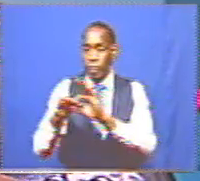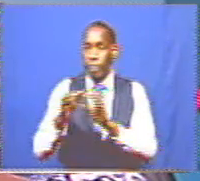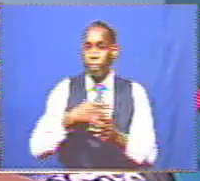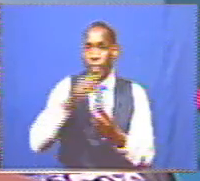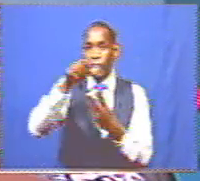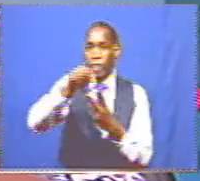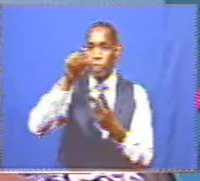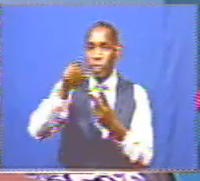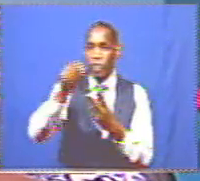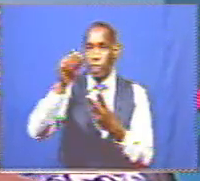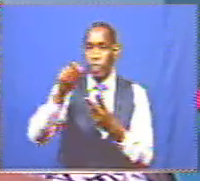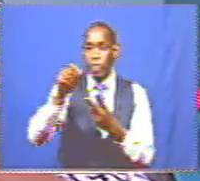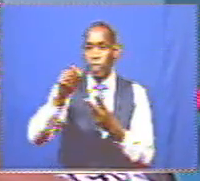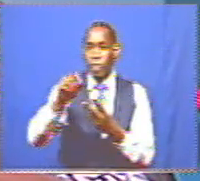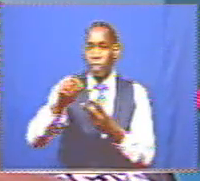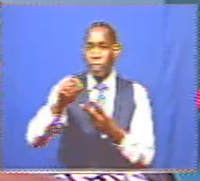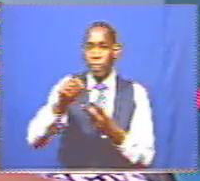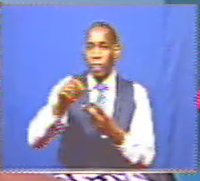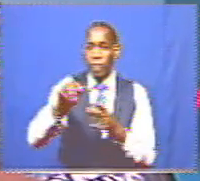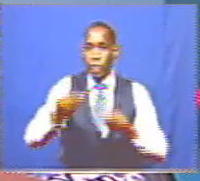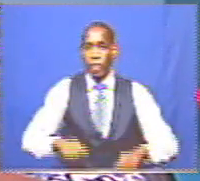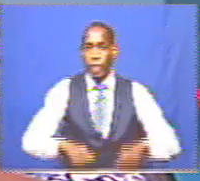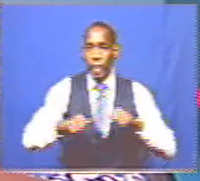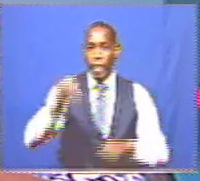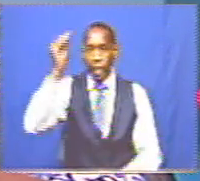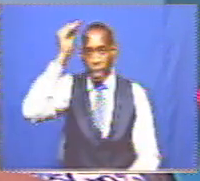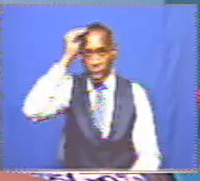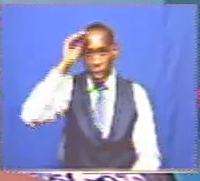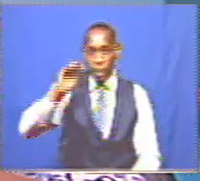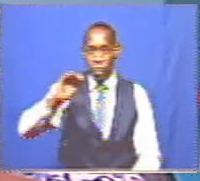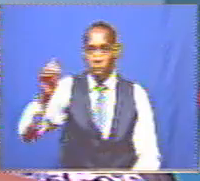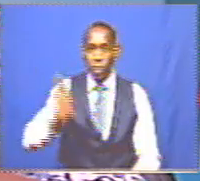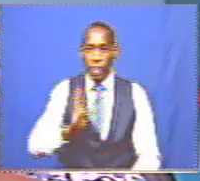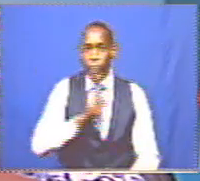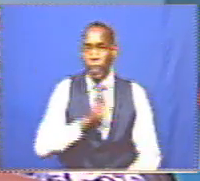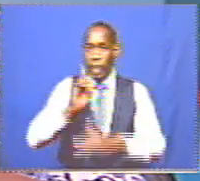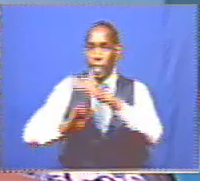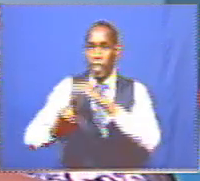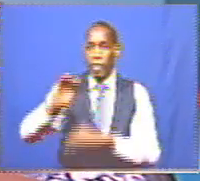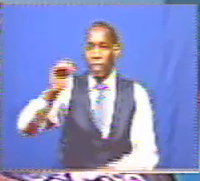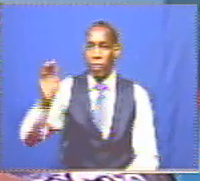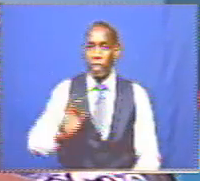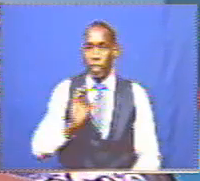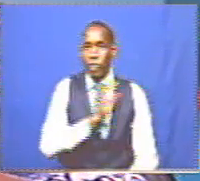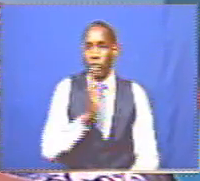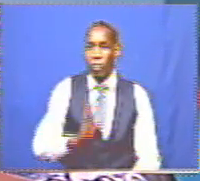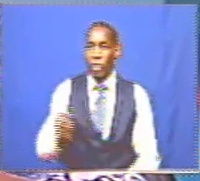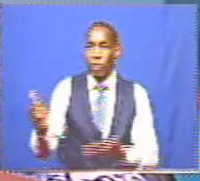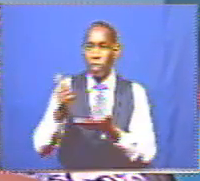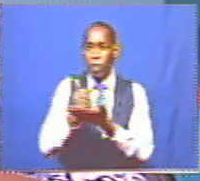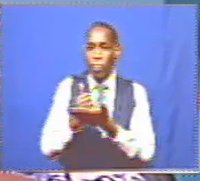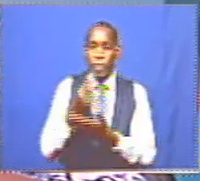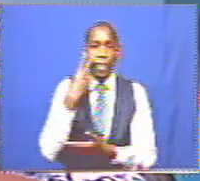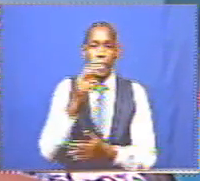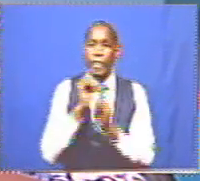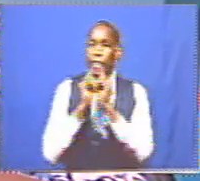to sit on the County Education Board. I actually happened to walk in to the County Commissioner's office and found that they were